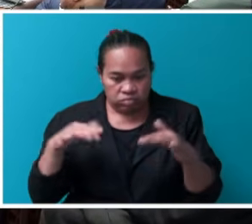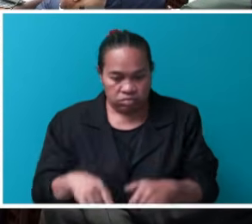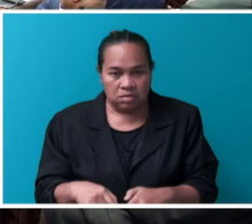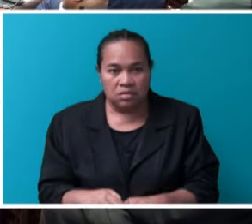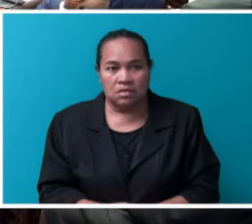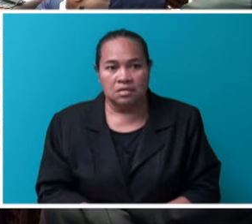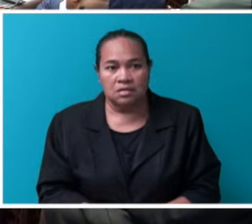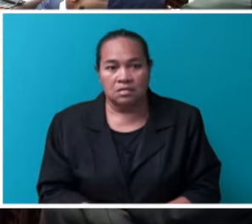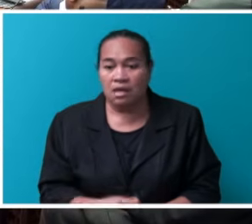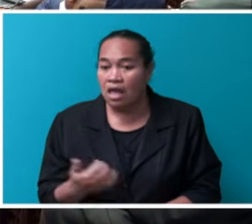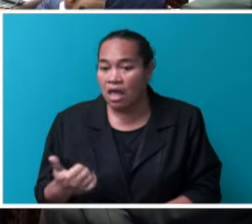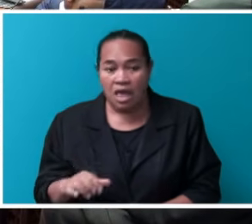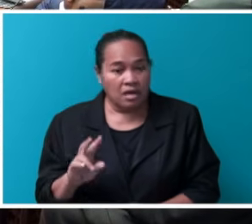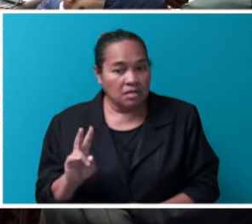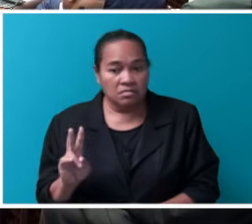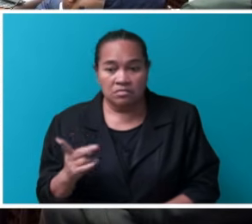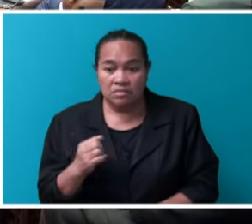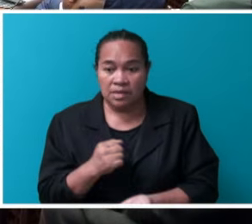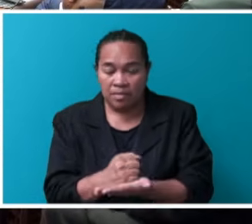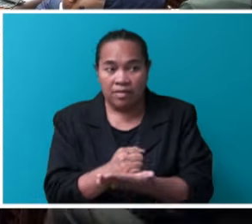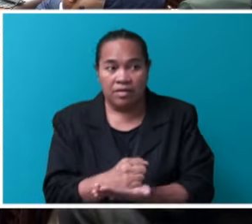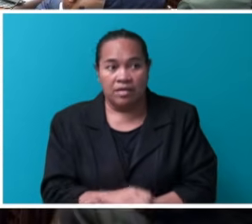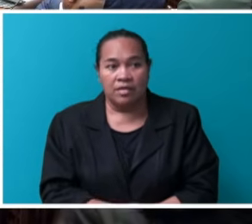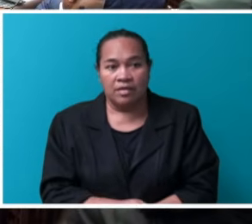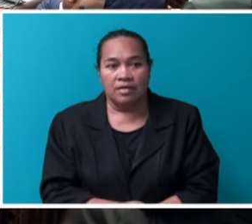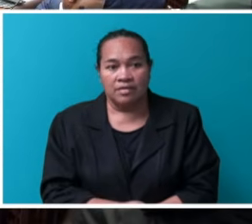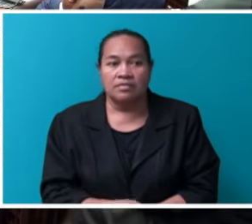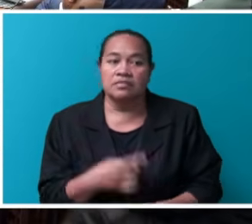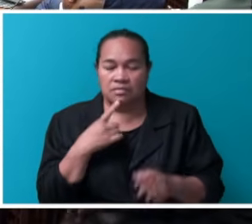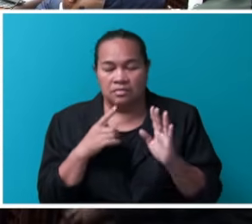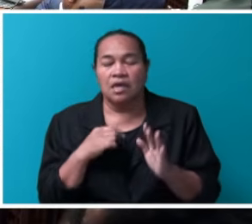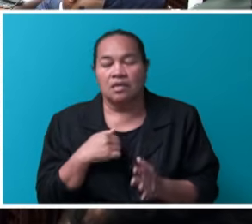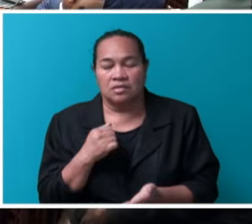Here is their seconder. Honorable Speaker, I second the motion.